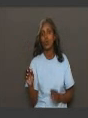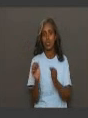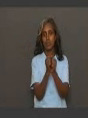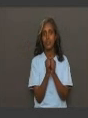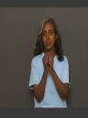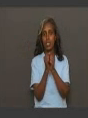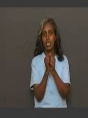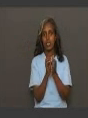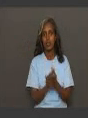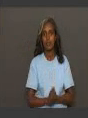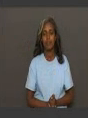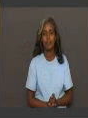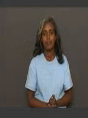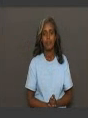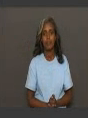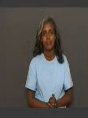together.